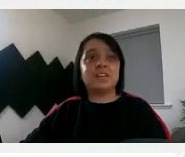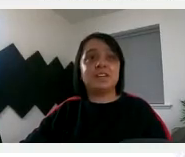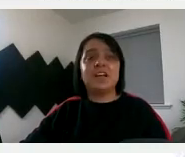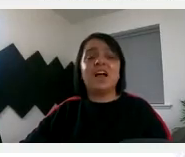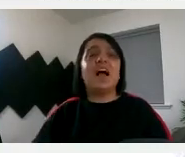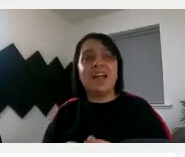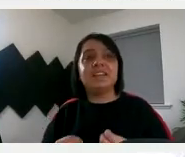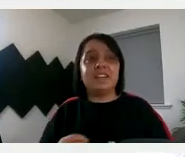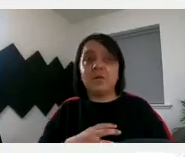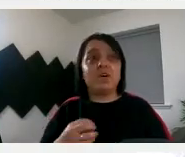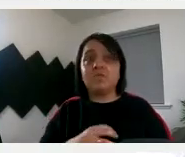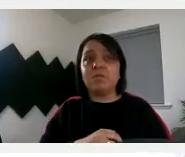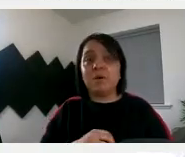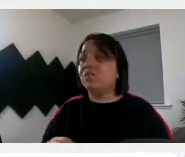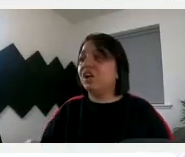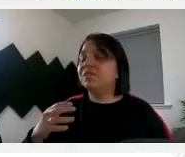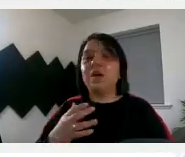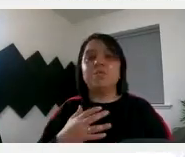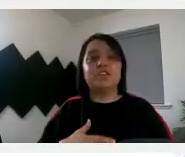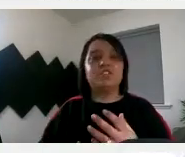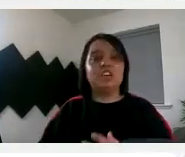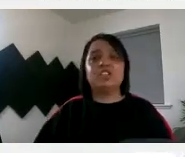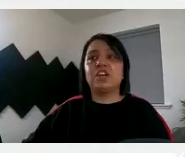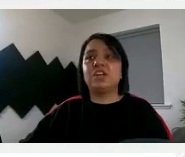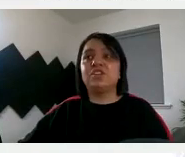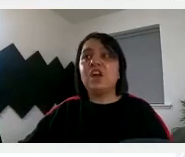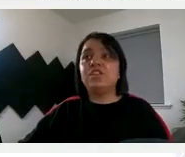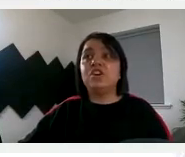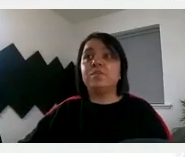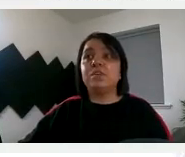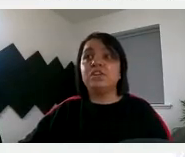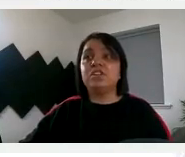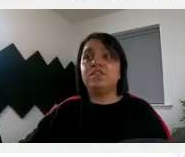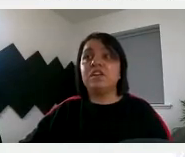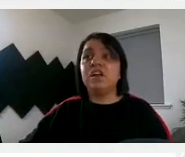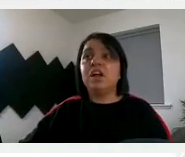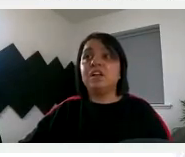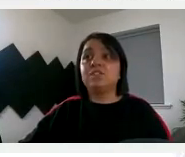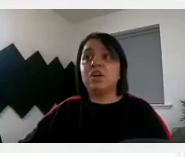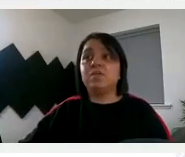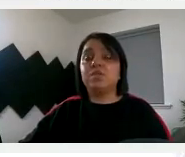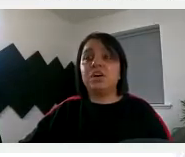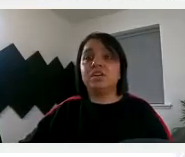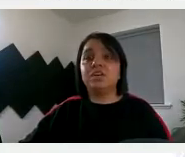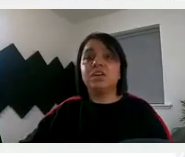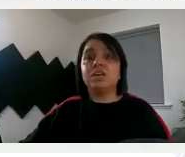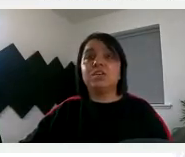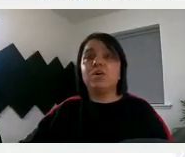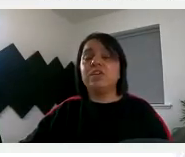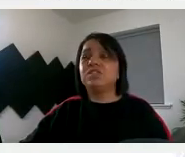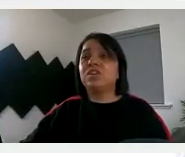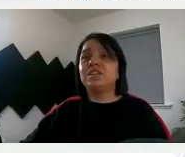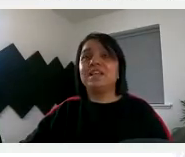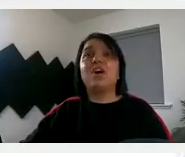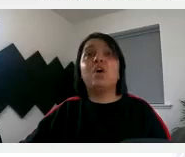bastard. I hate that word my whole life, but now they're starting to change the terminology of it as time goes on. So